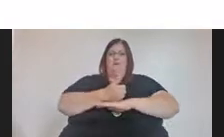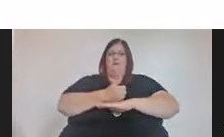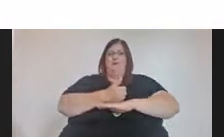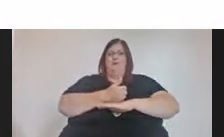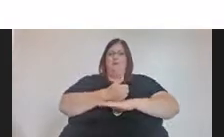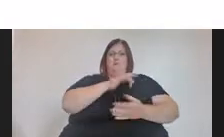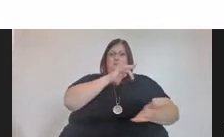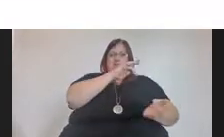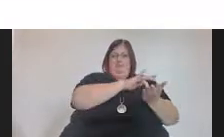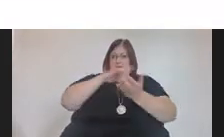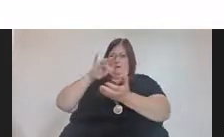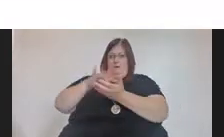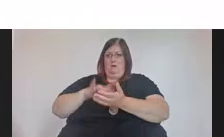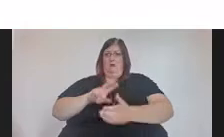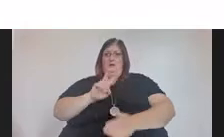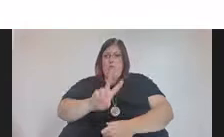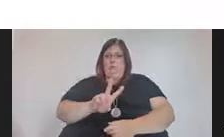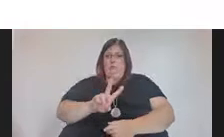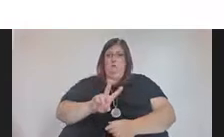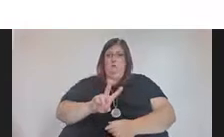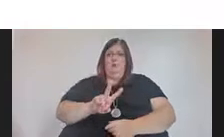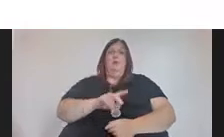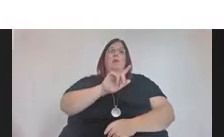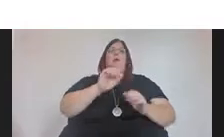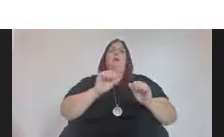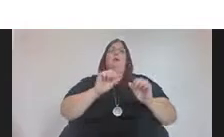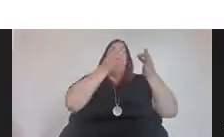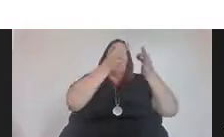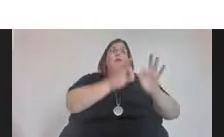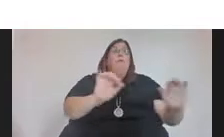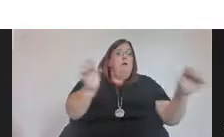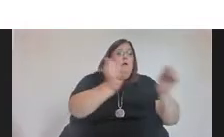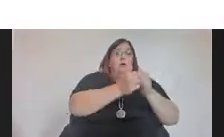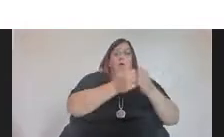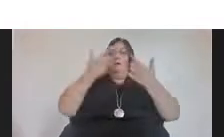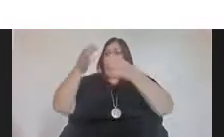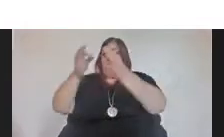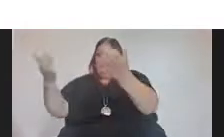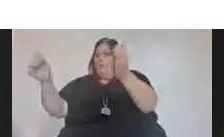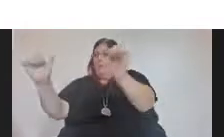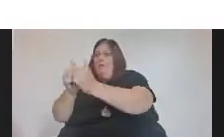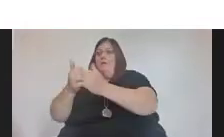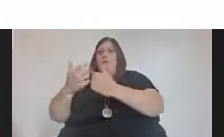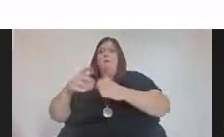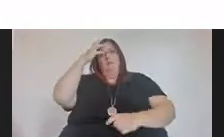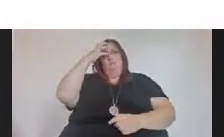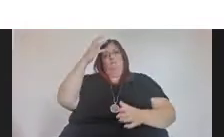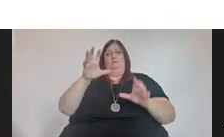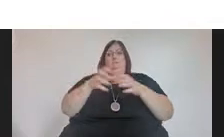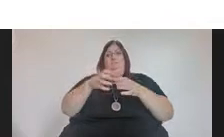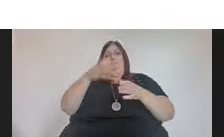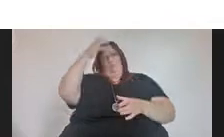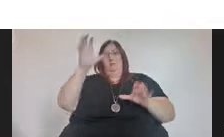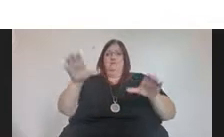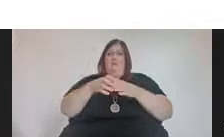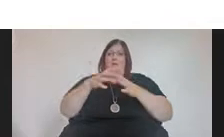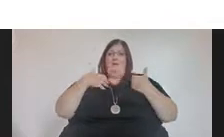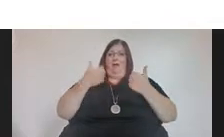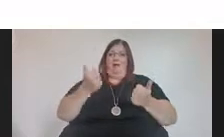testing sites. So they had to be formally approved by the Department of Health and Social Care, but we had regional testing site